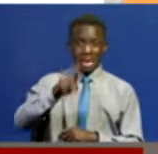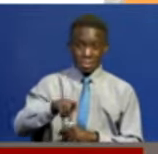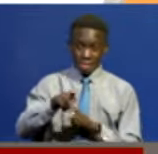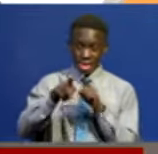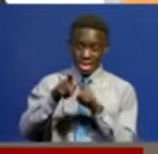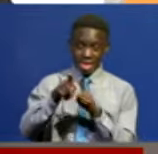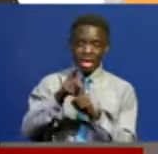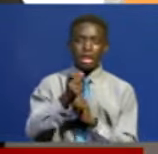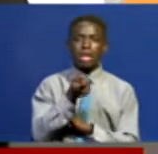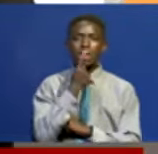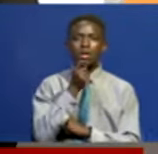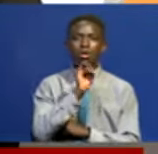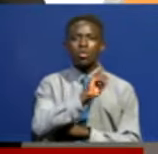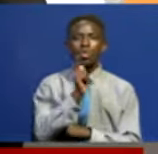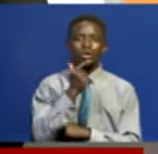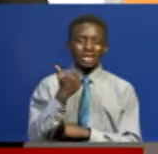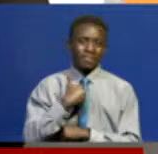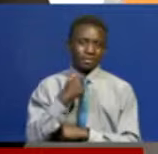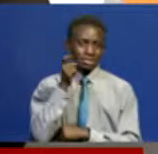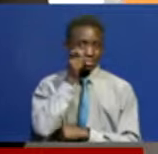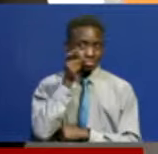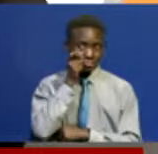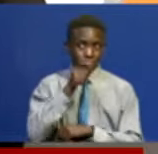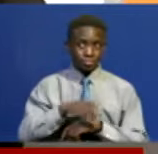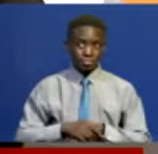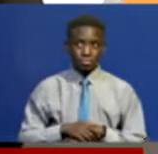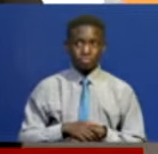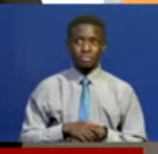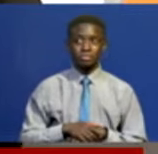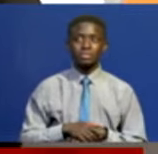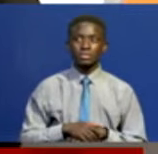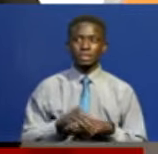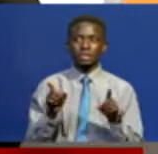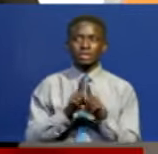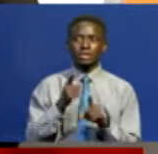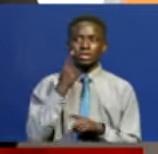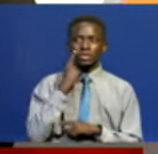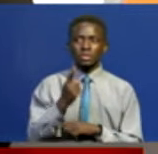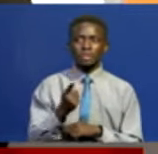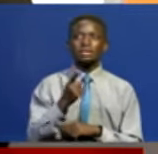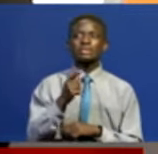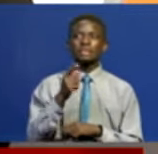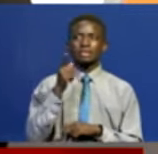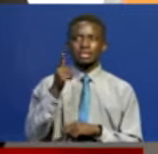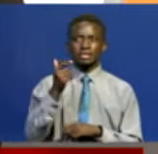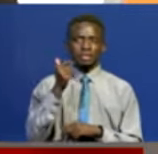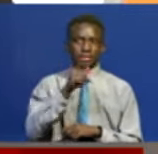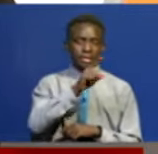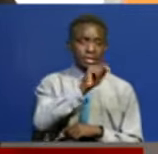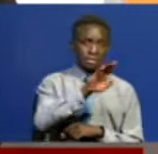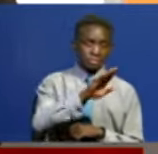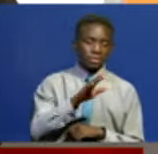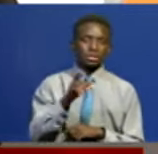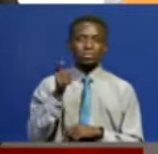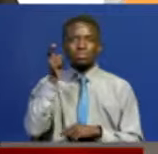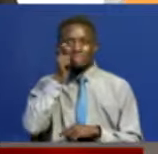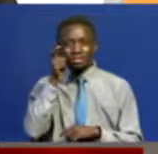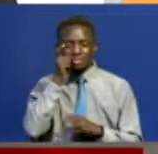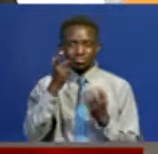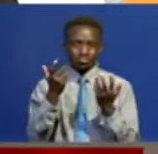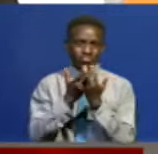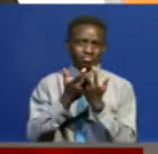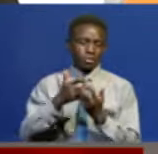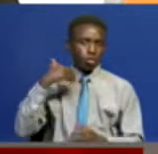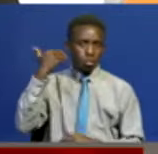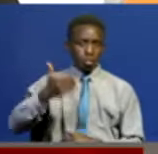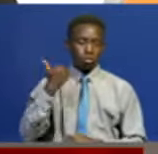HIV. TB is one of the most common opportunistic diseases associated with HIV/AIDS. We move on